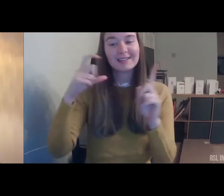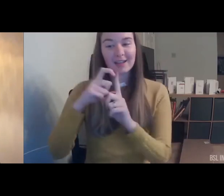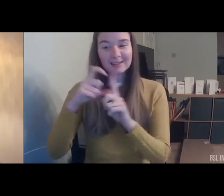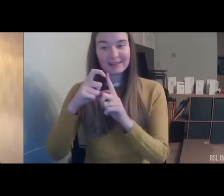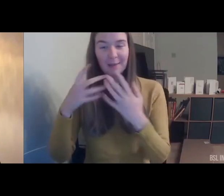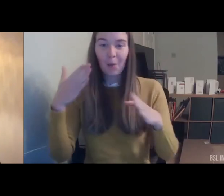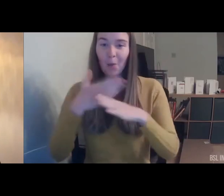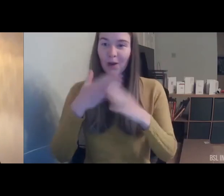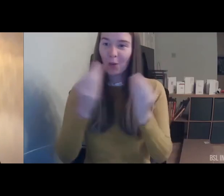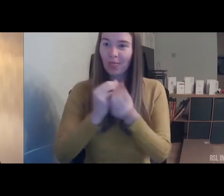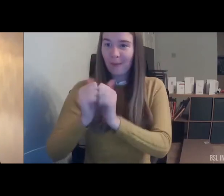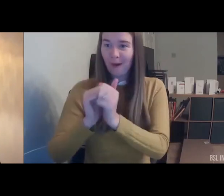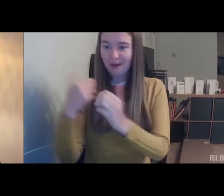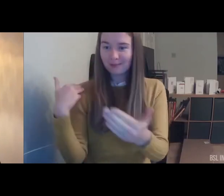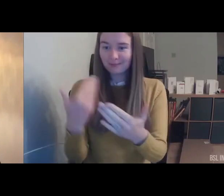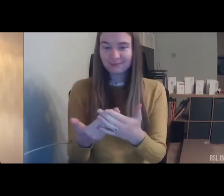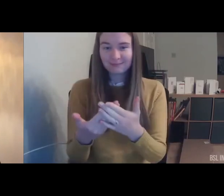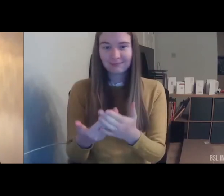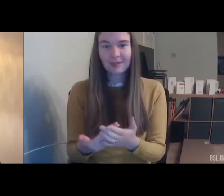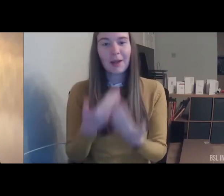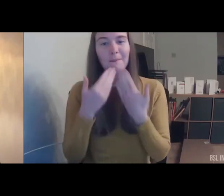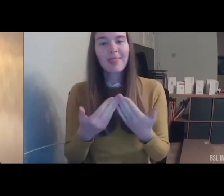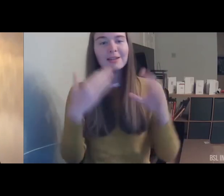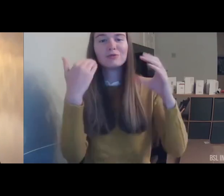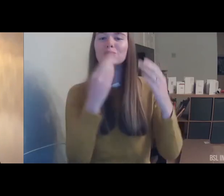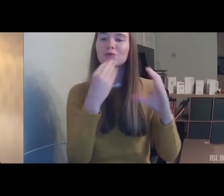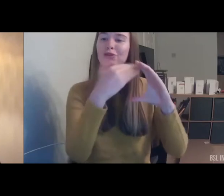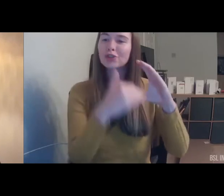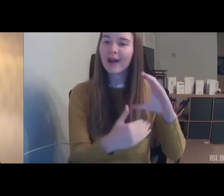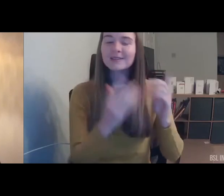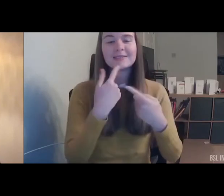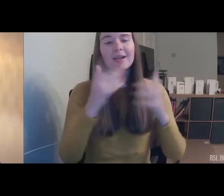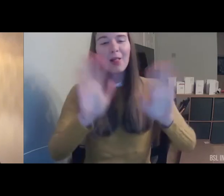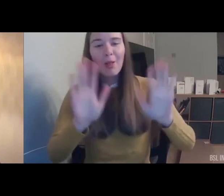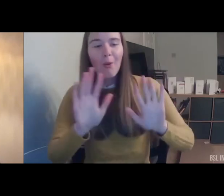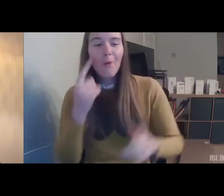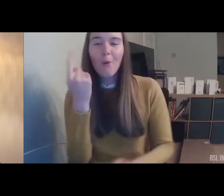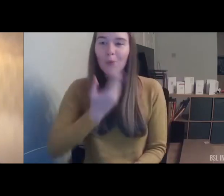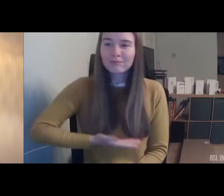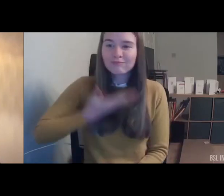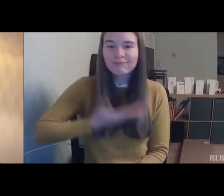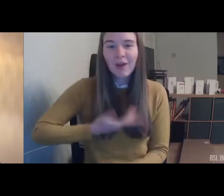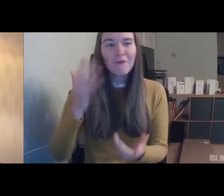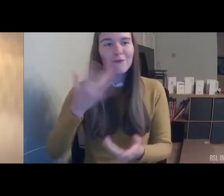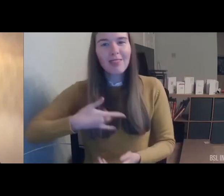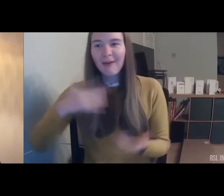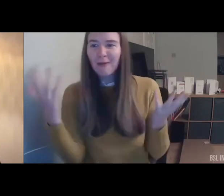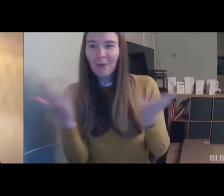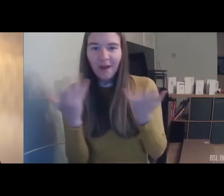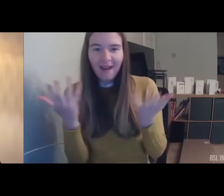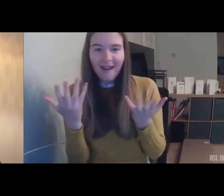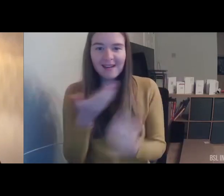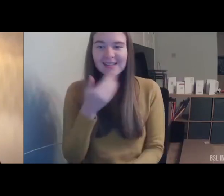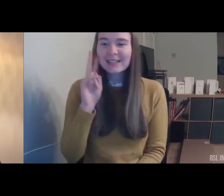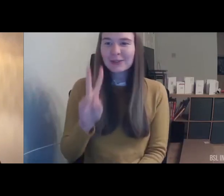partners. Please do pop a hello in the chat box saying who you are and where you're tuning in from. It's always really nice to know who is out there.